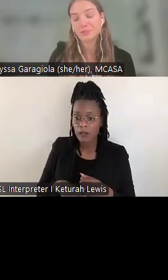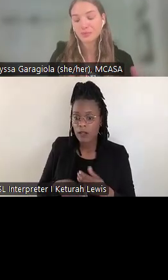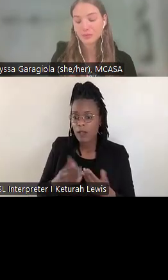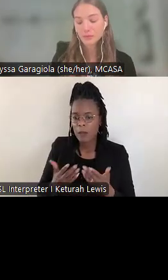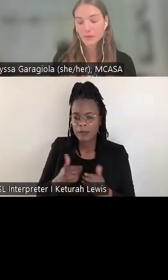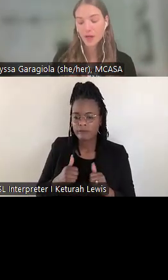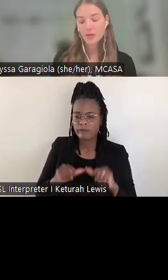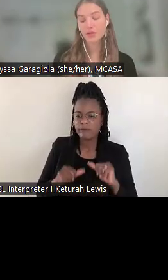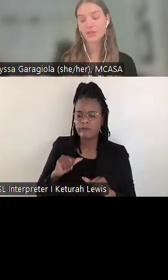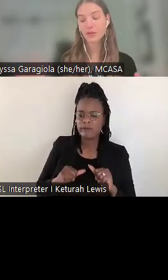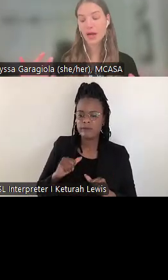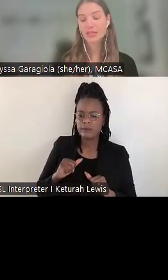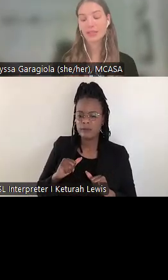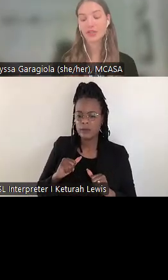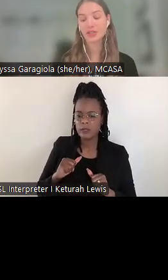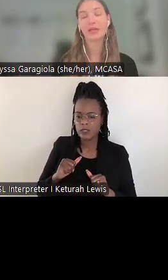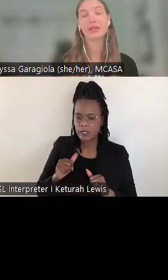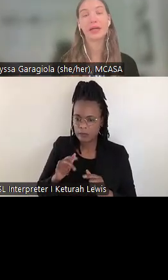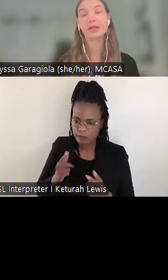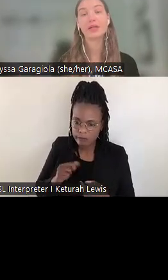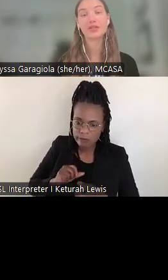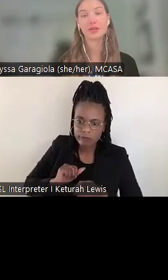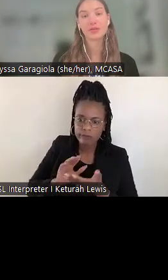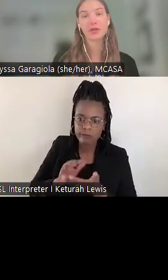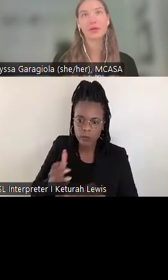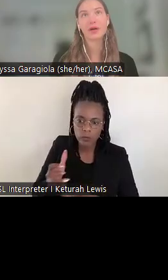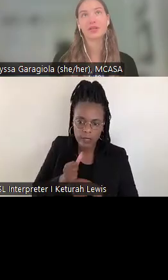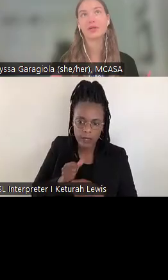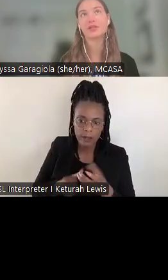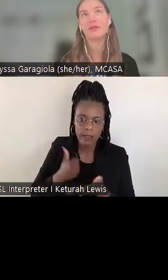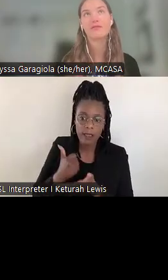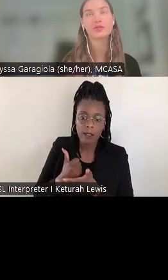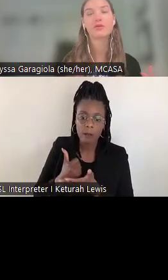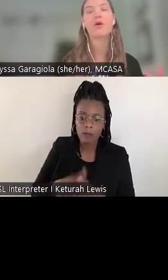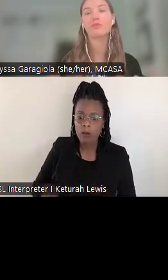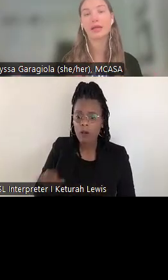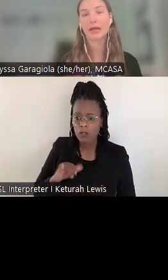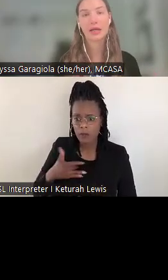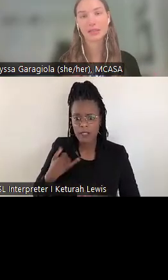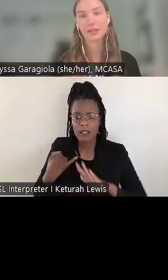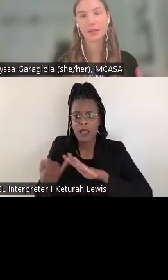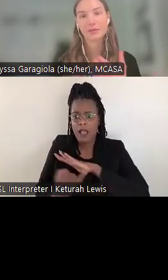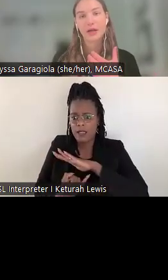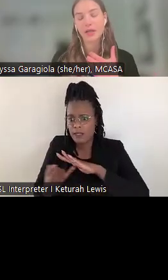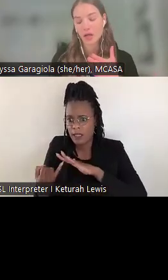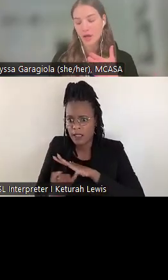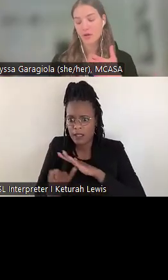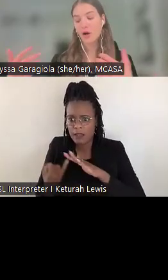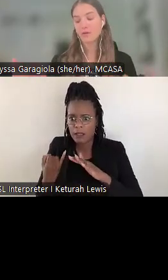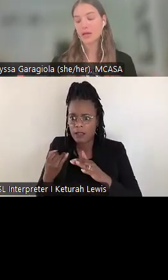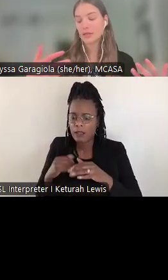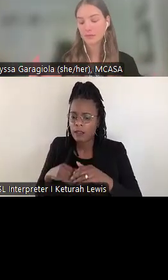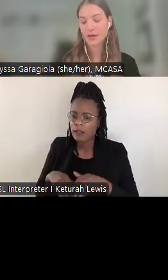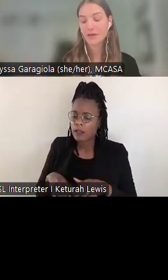help. There's also isolation and alienation. So incarcerated survivors are already isolated, right?